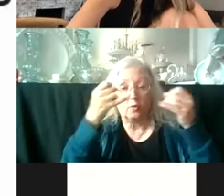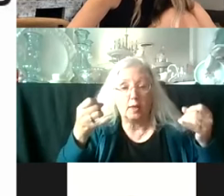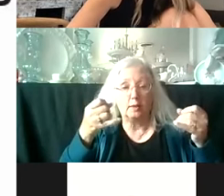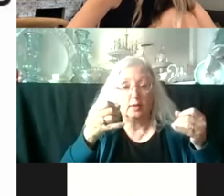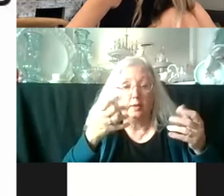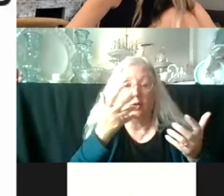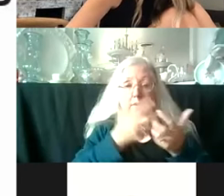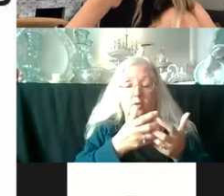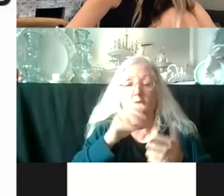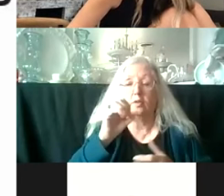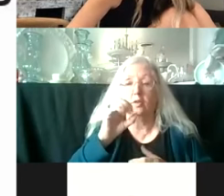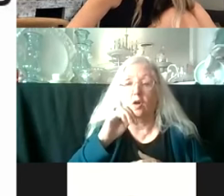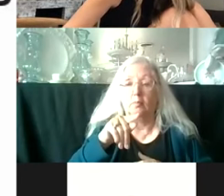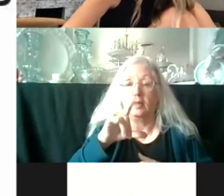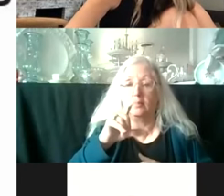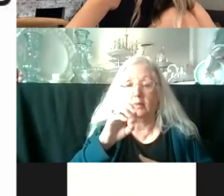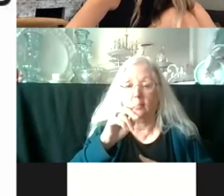as the coding strand.